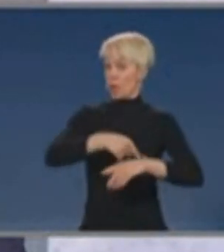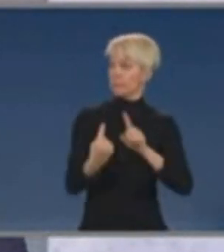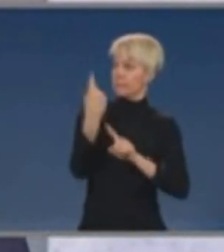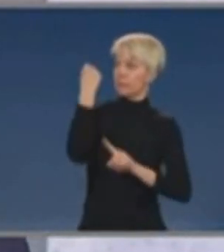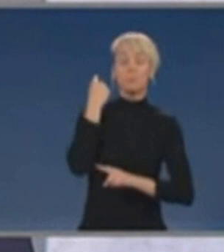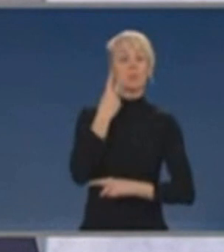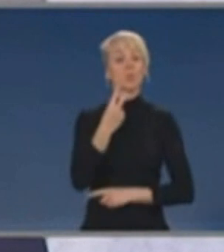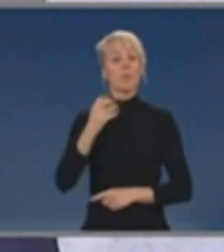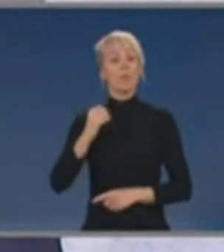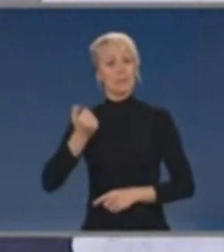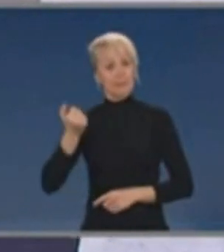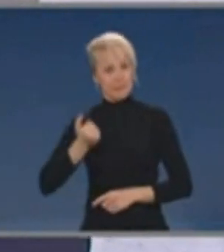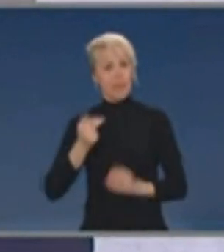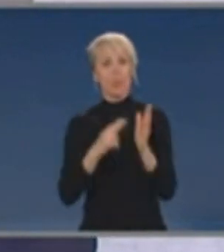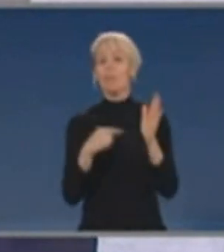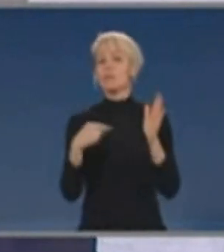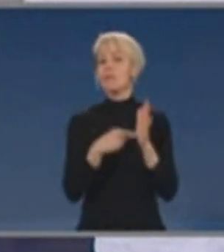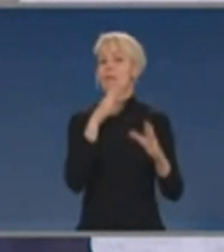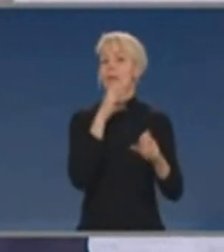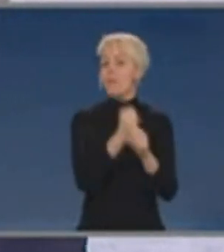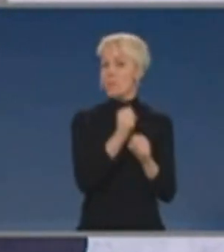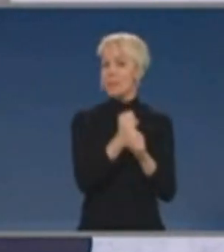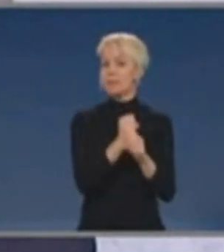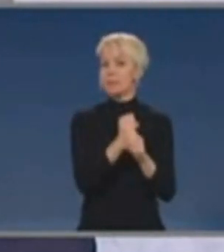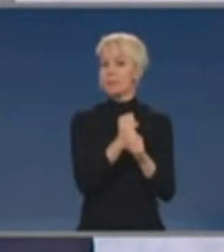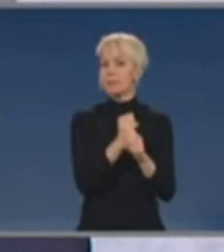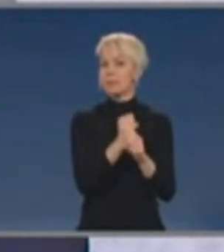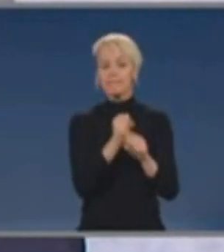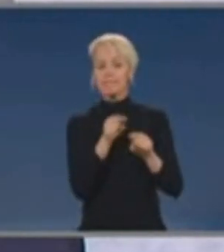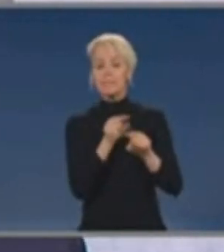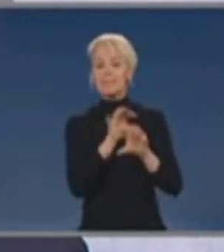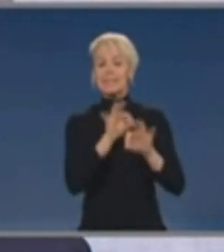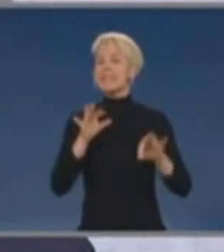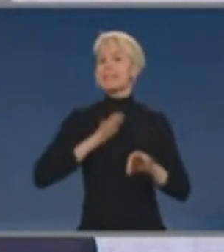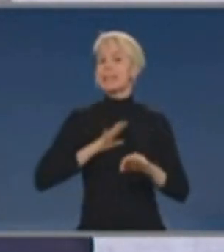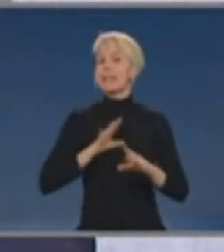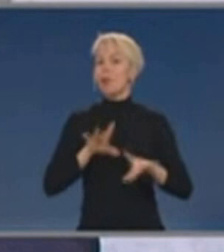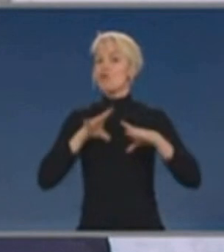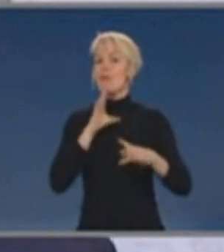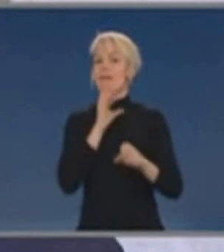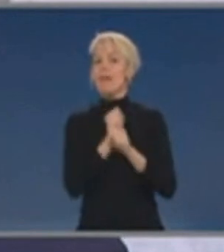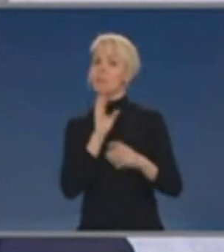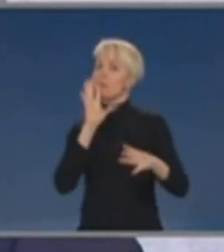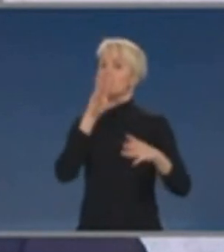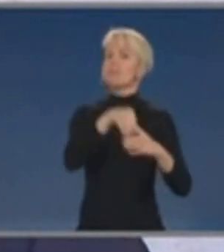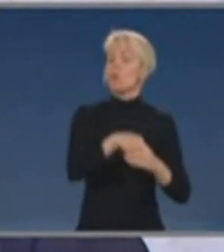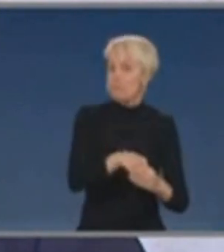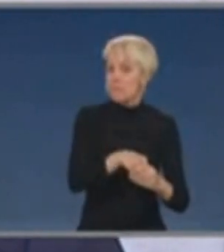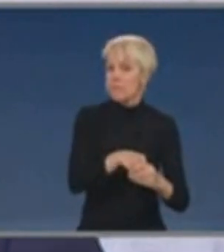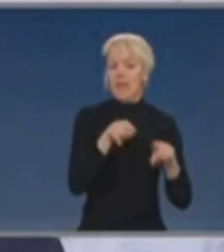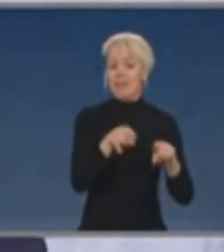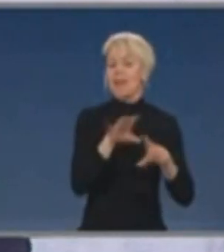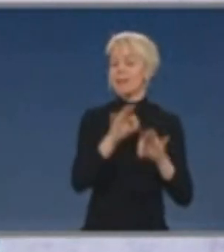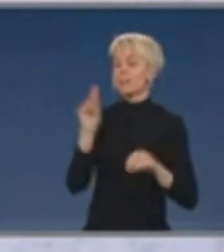territory governments, state governments, did not require and did not call in the authority of the Foreign Investment Review Board or the